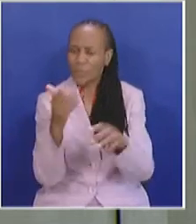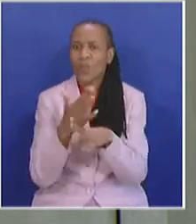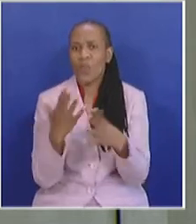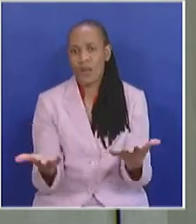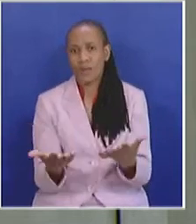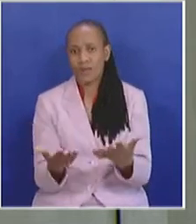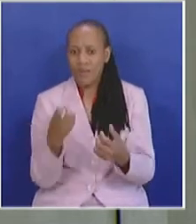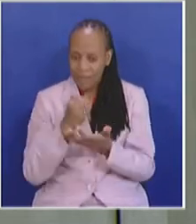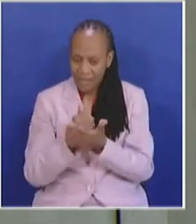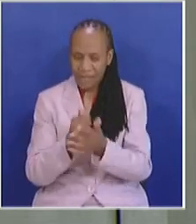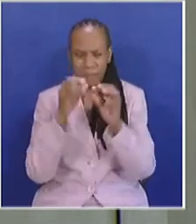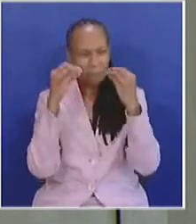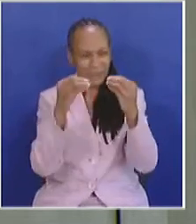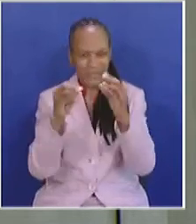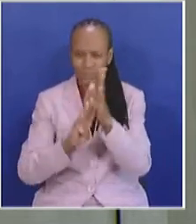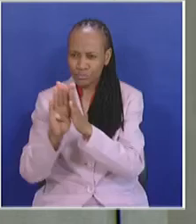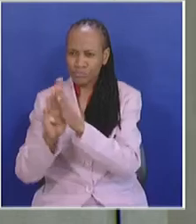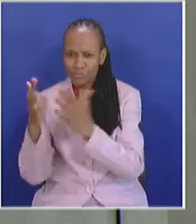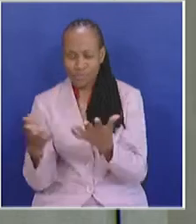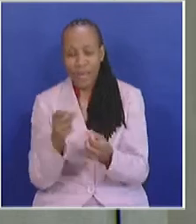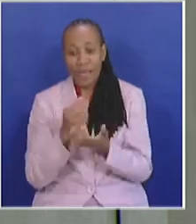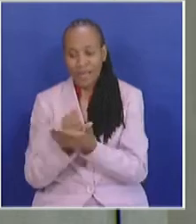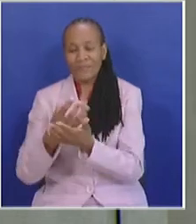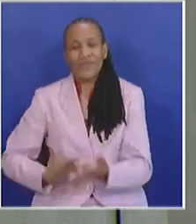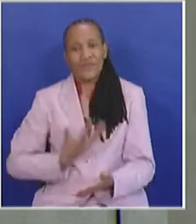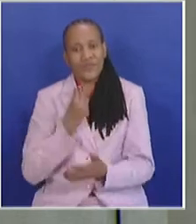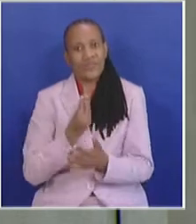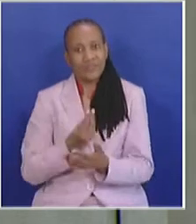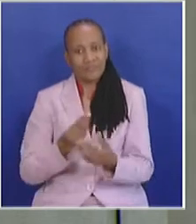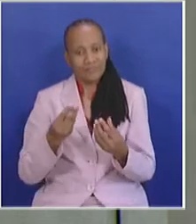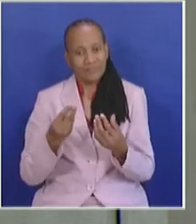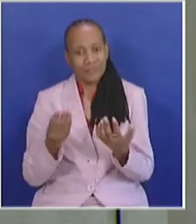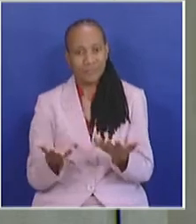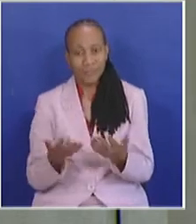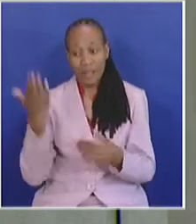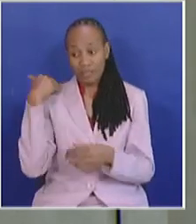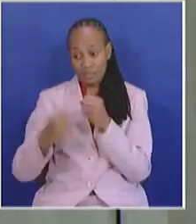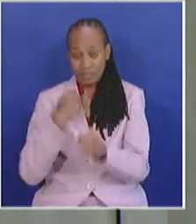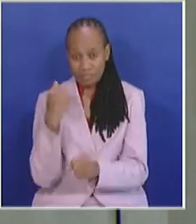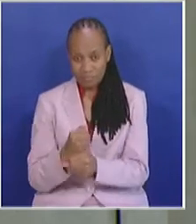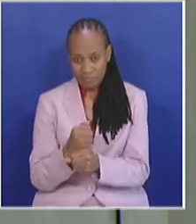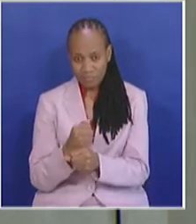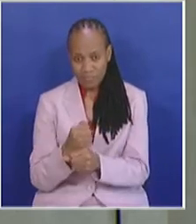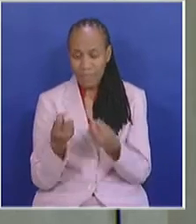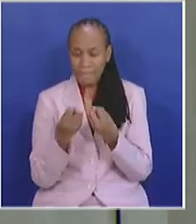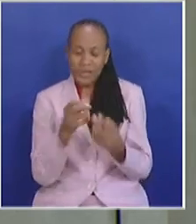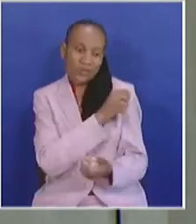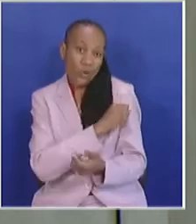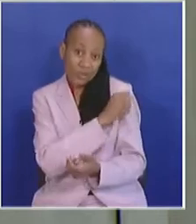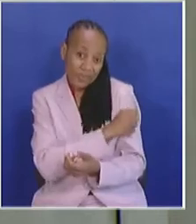more work and business opportunities for our young people. Over the past year, a number of